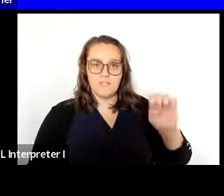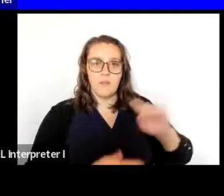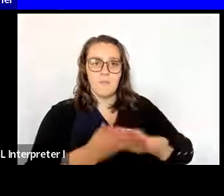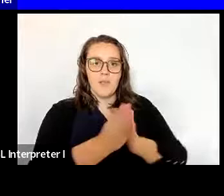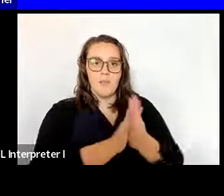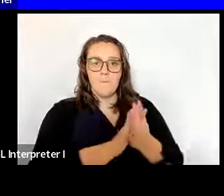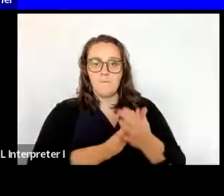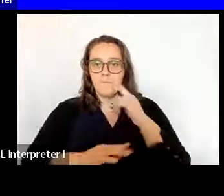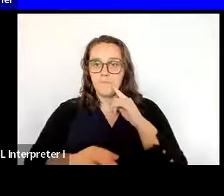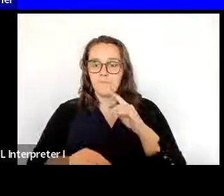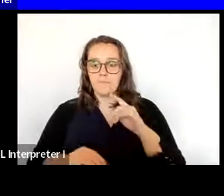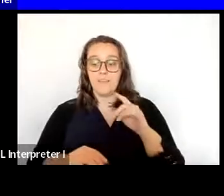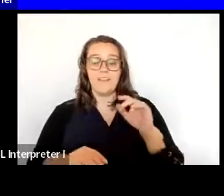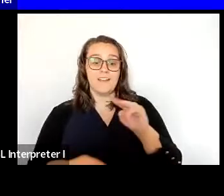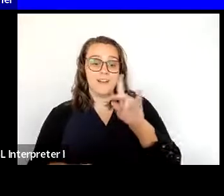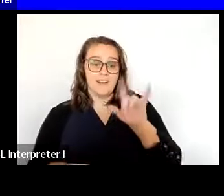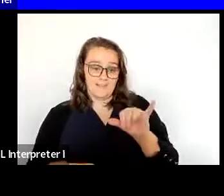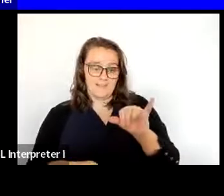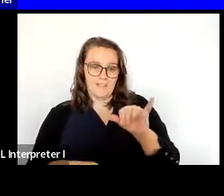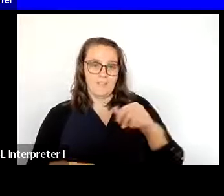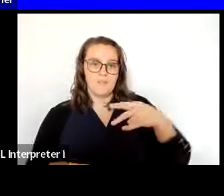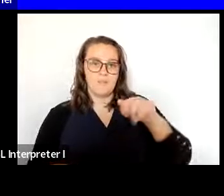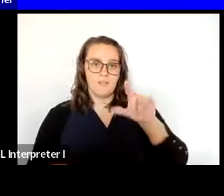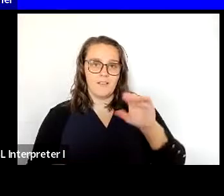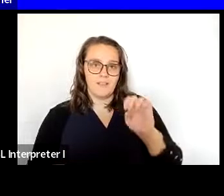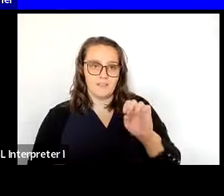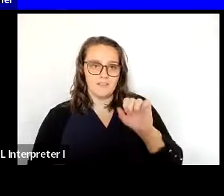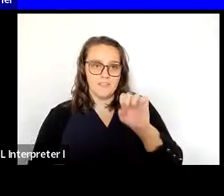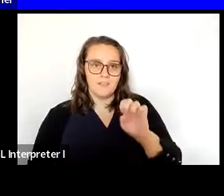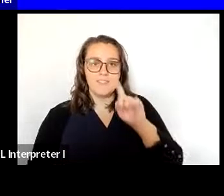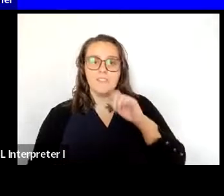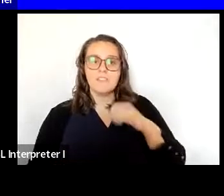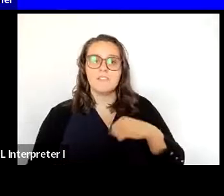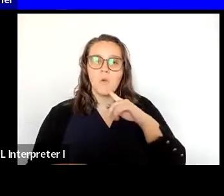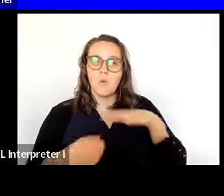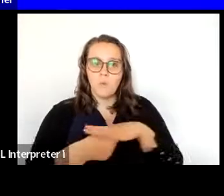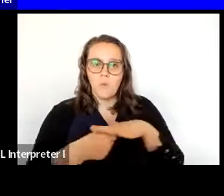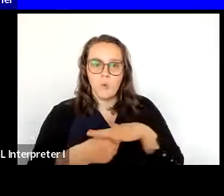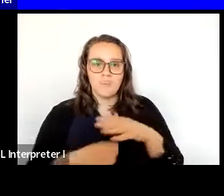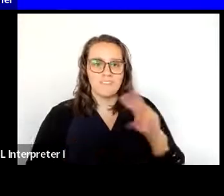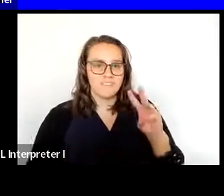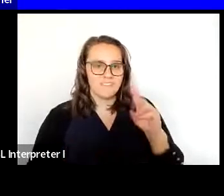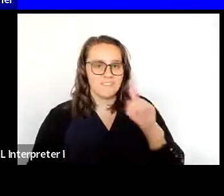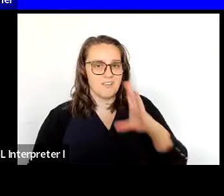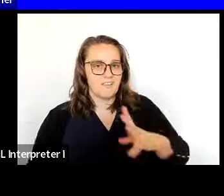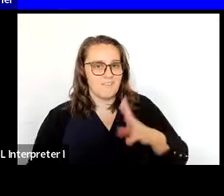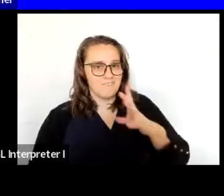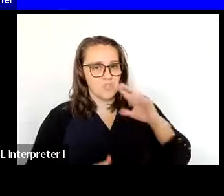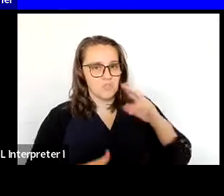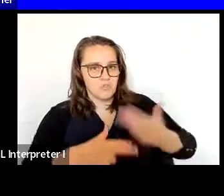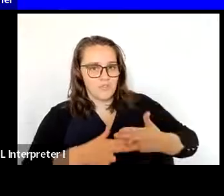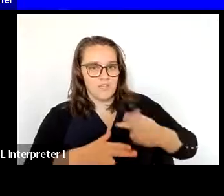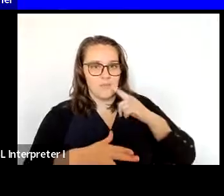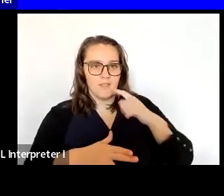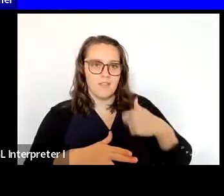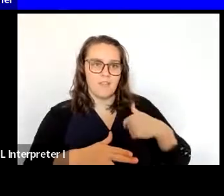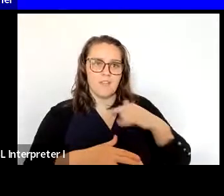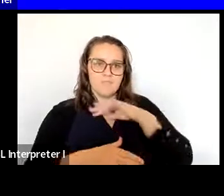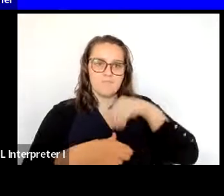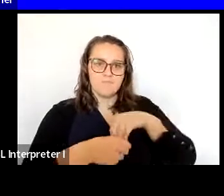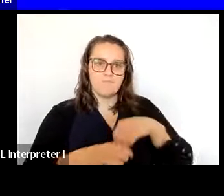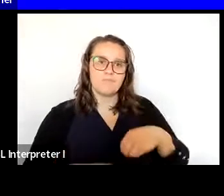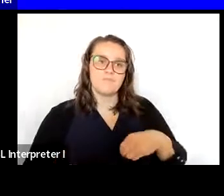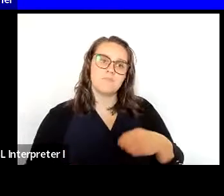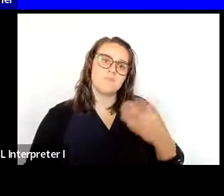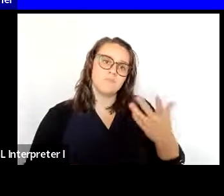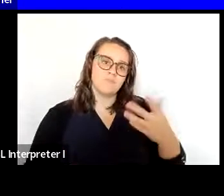Place Southeast. The location is in Ward 6. This is an official naming, and official naming typically involves the designation of postal addresses